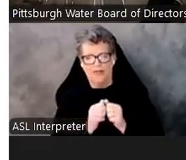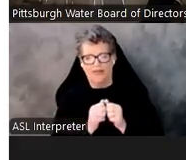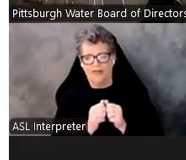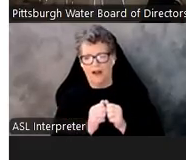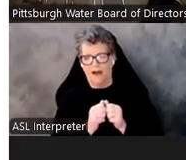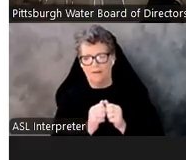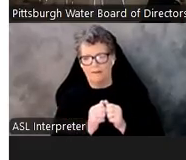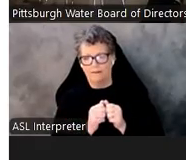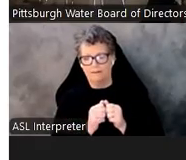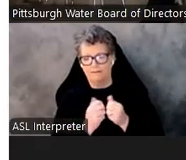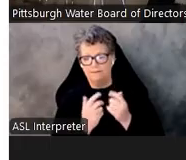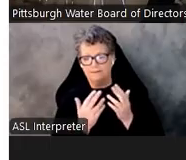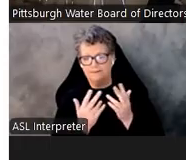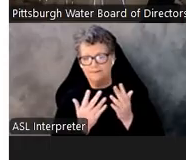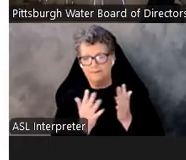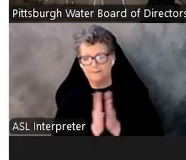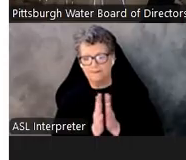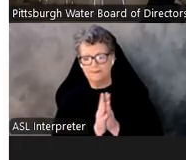the